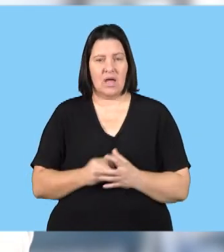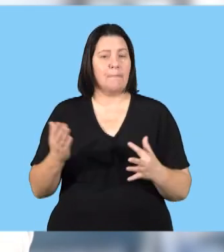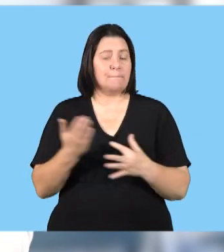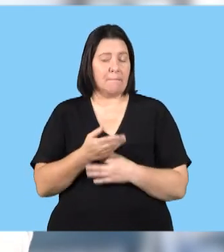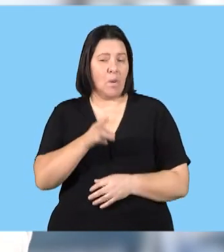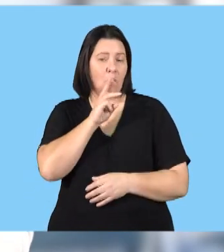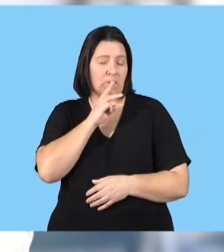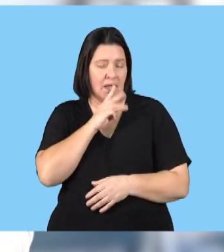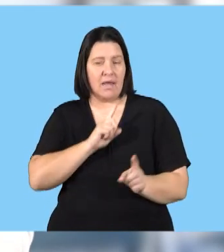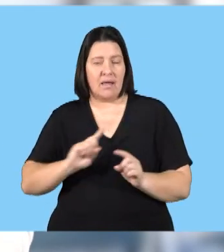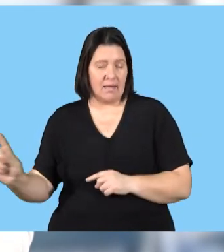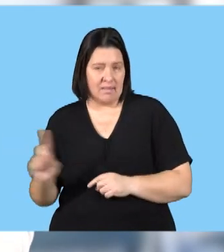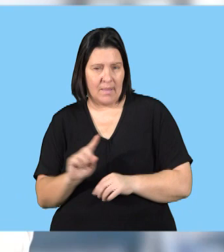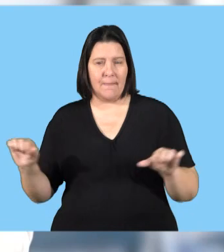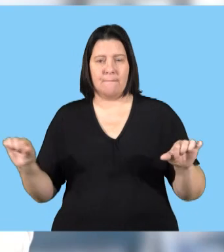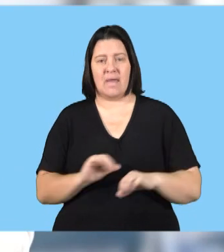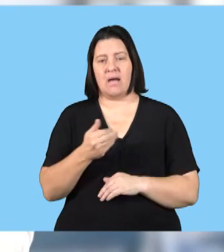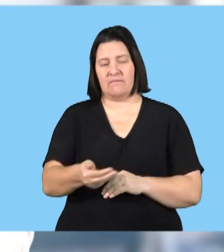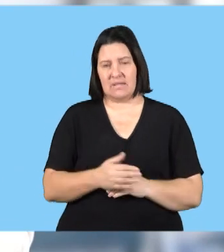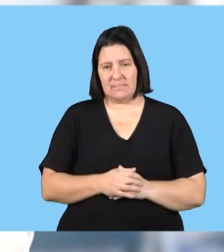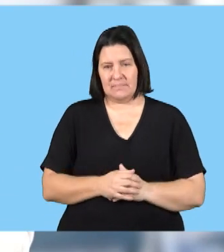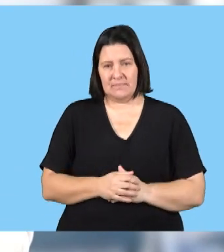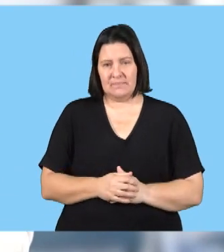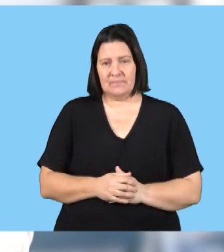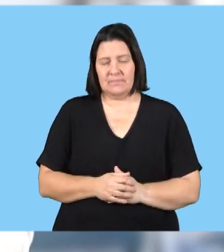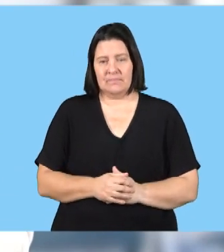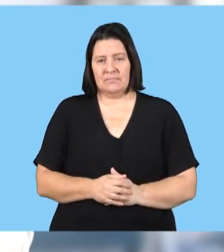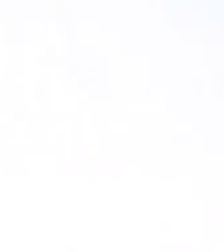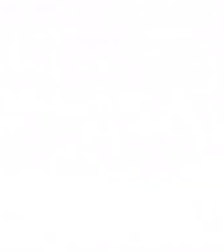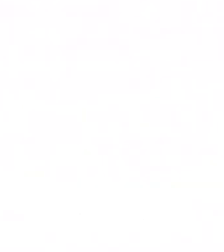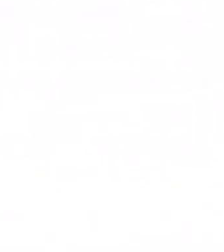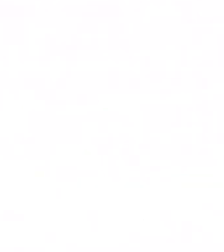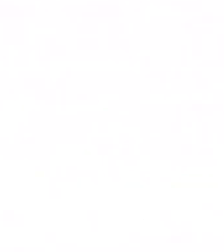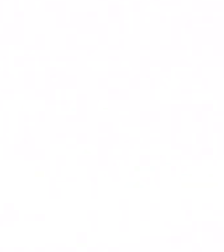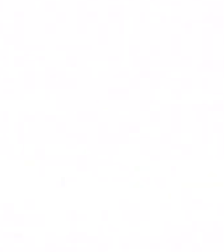you so much. Just get a glass of water. We will come back after this ad break.